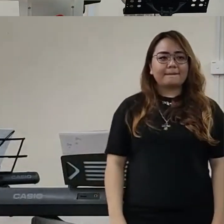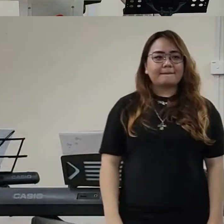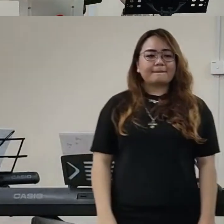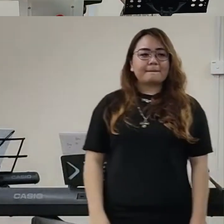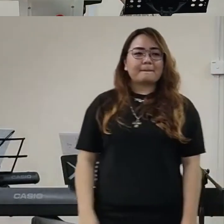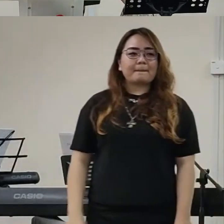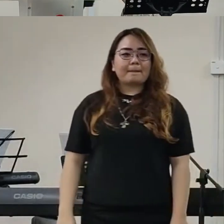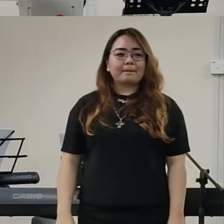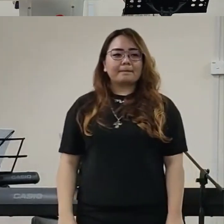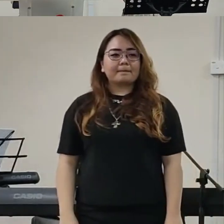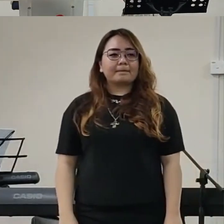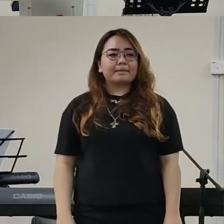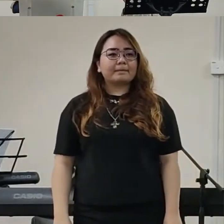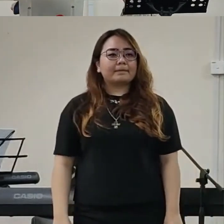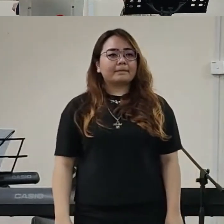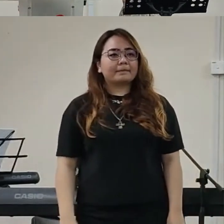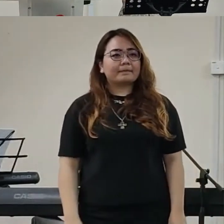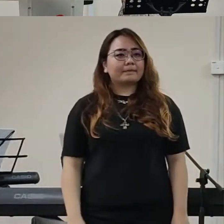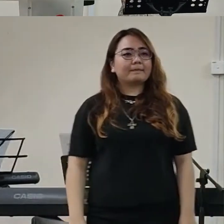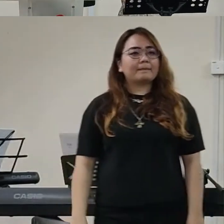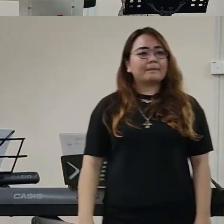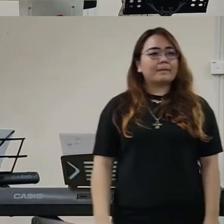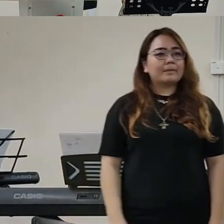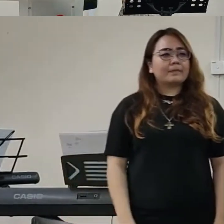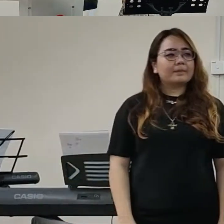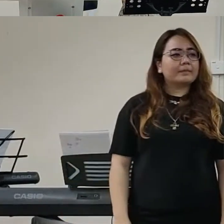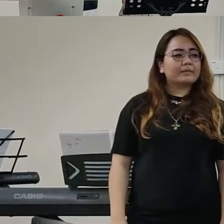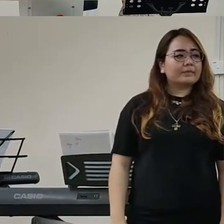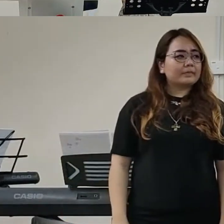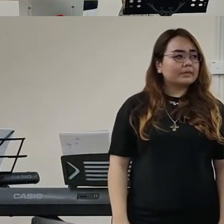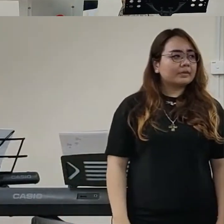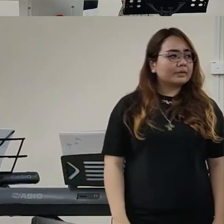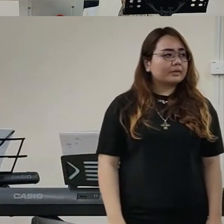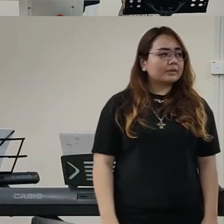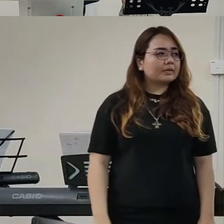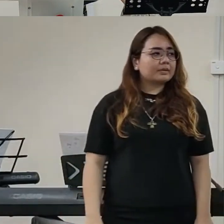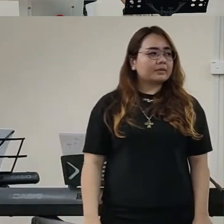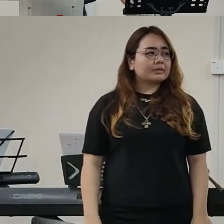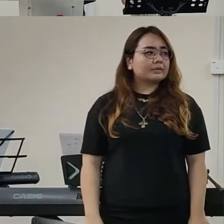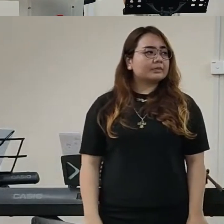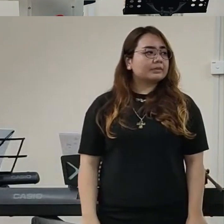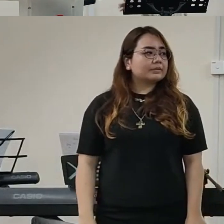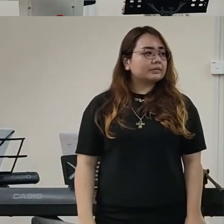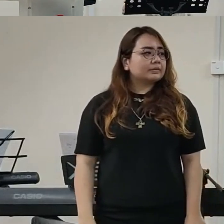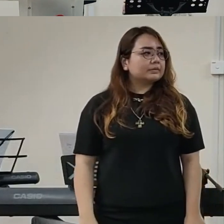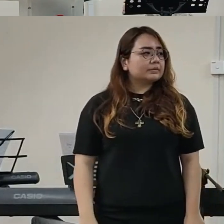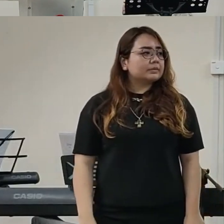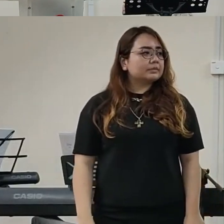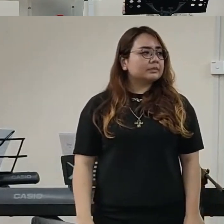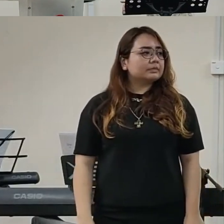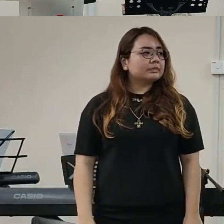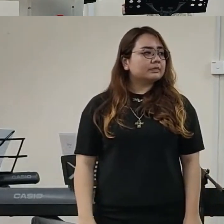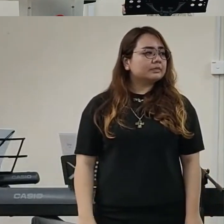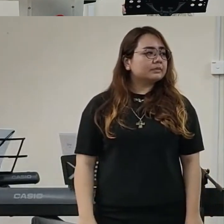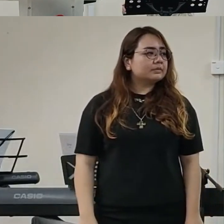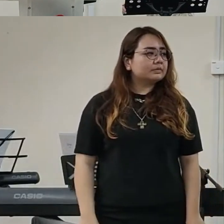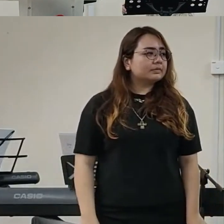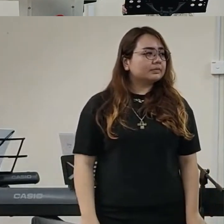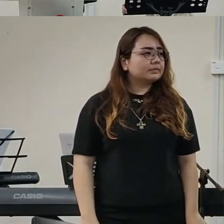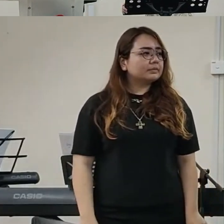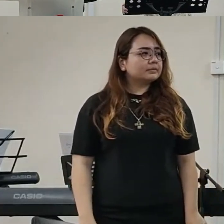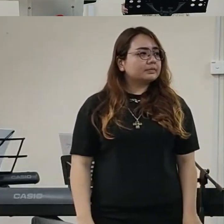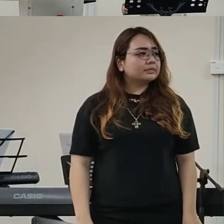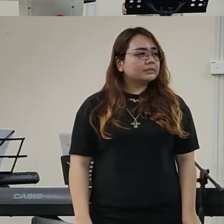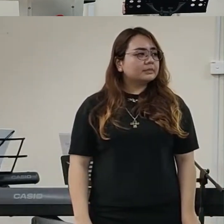God, send me the Iranians. There's a lot of Iranians in Malacca. You can shepherd the Iranians. I cannot shepherd the